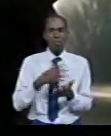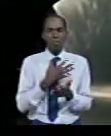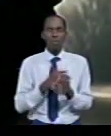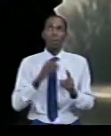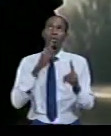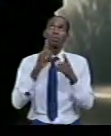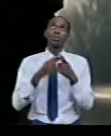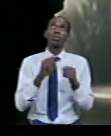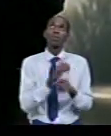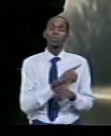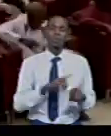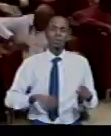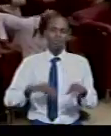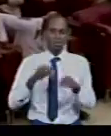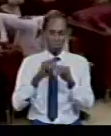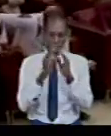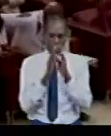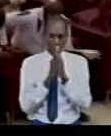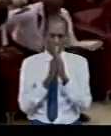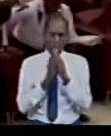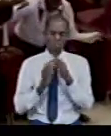to the Lord in prayer.